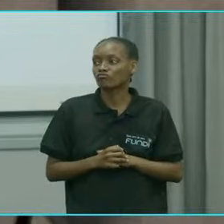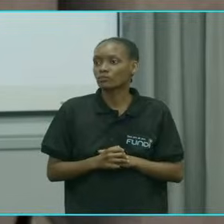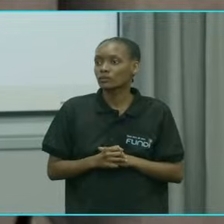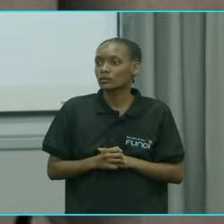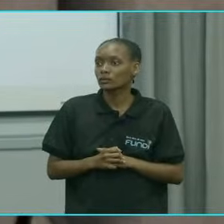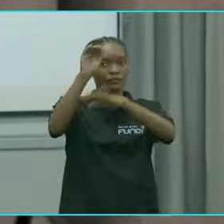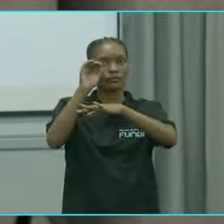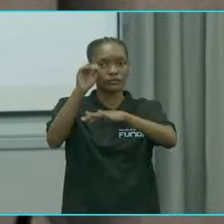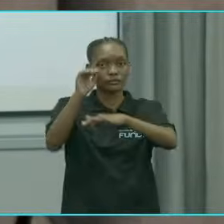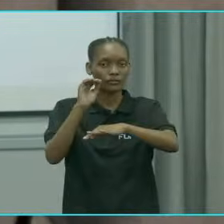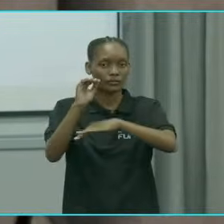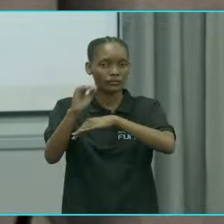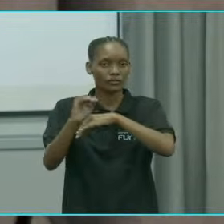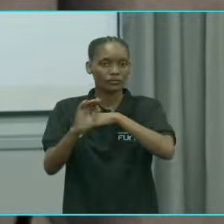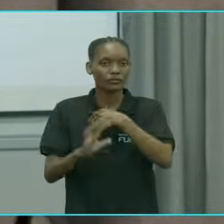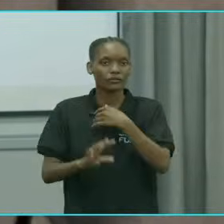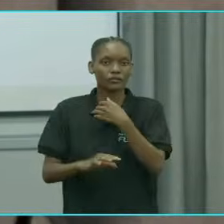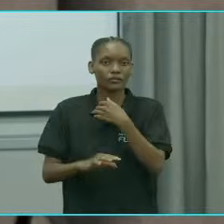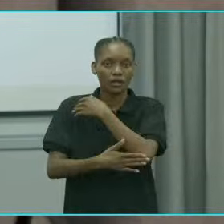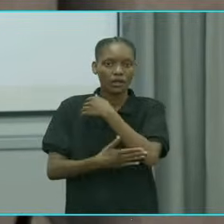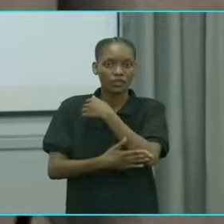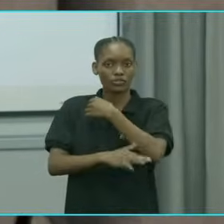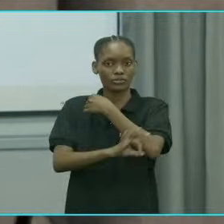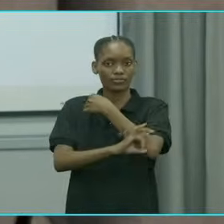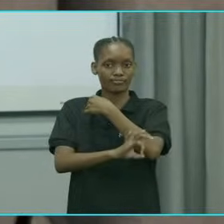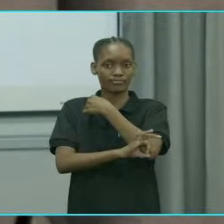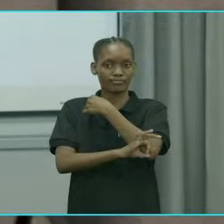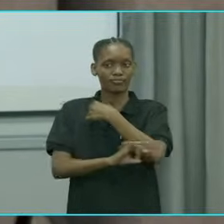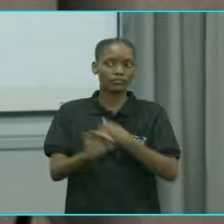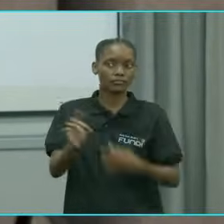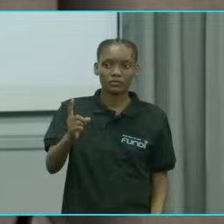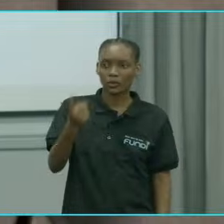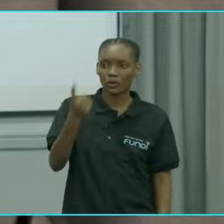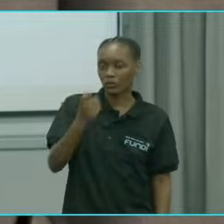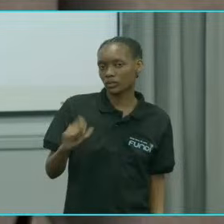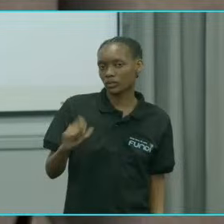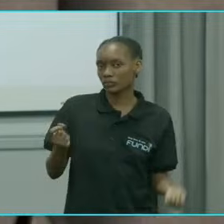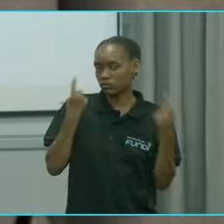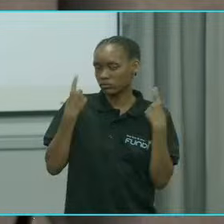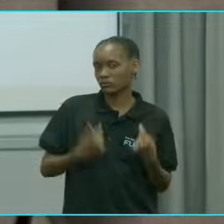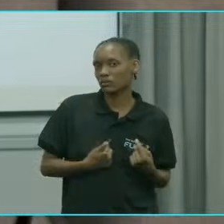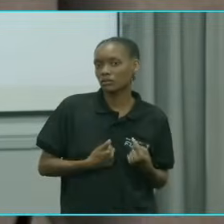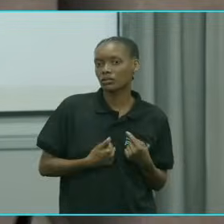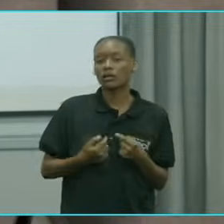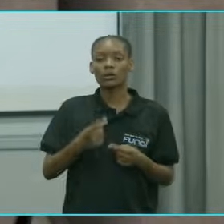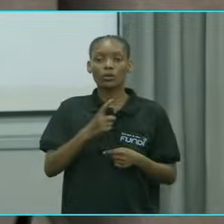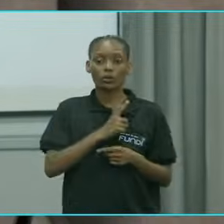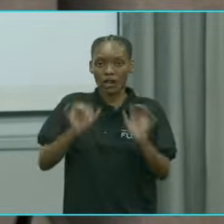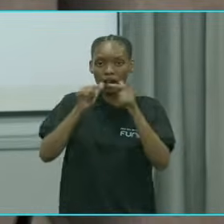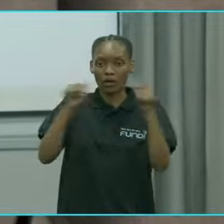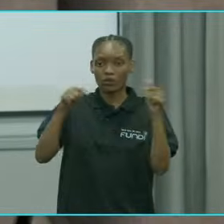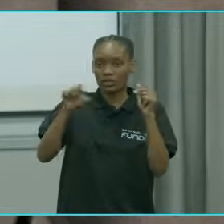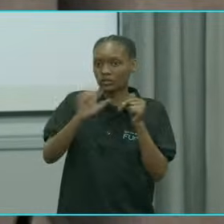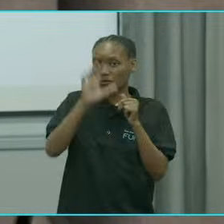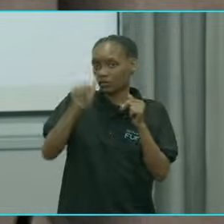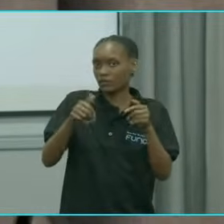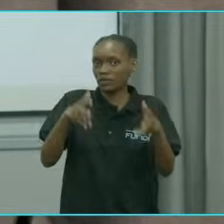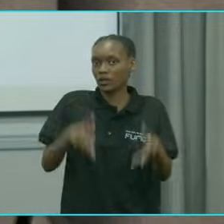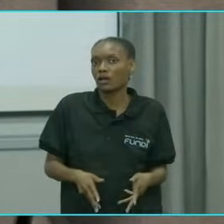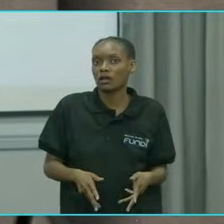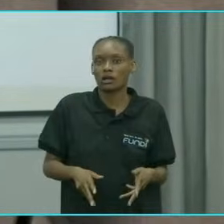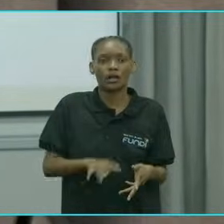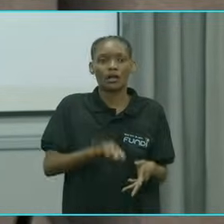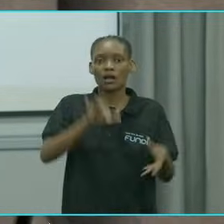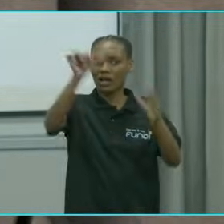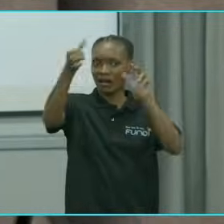I've done the who does the, I didn't quite grasp that question, because we have our official language, offer any